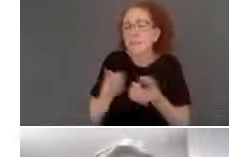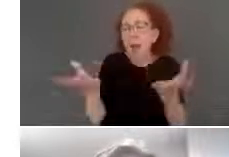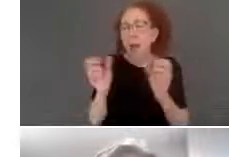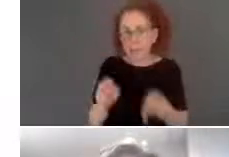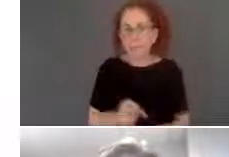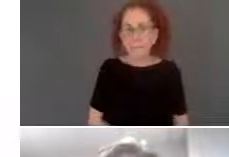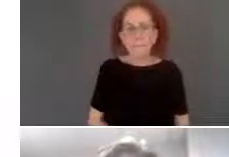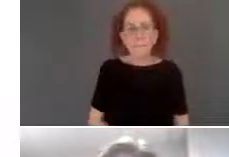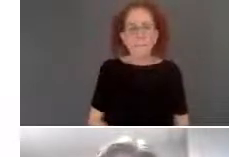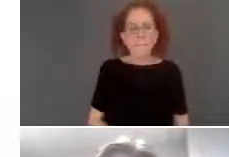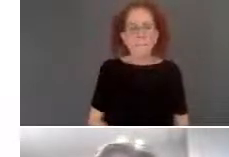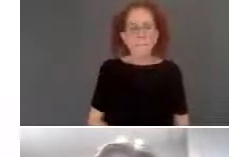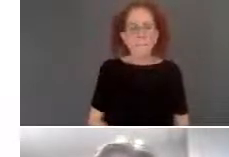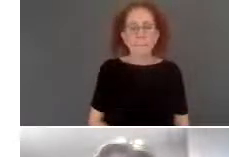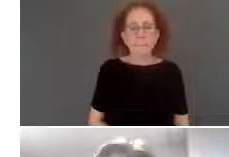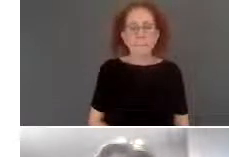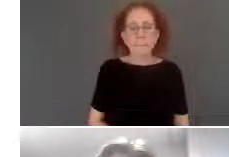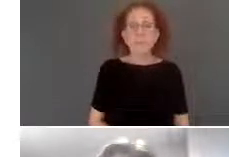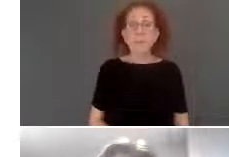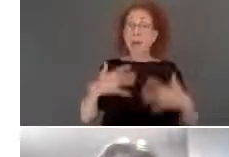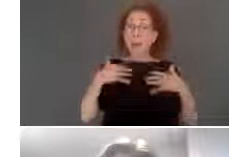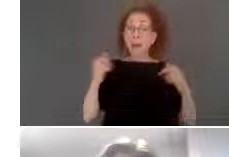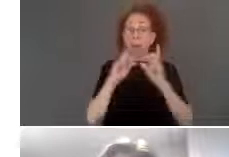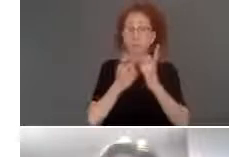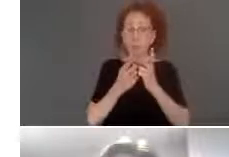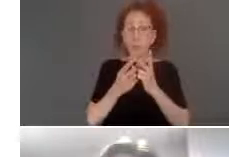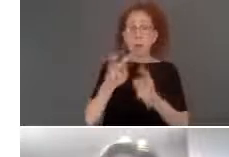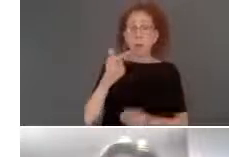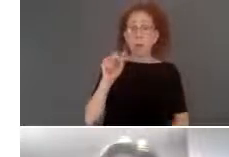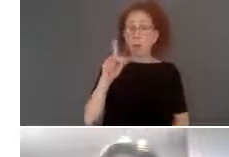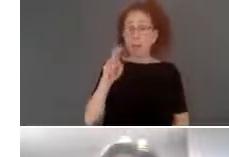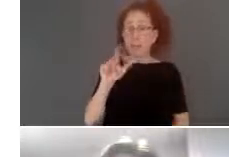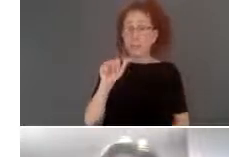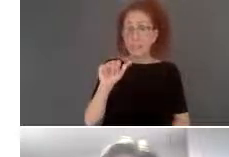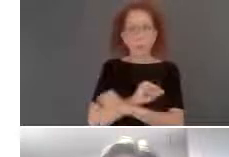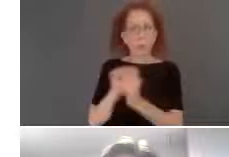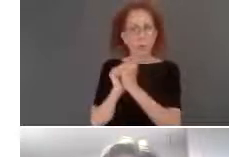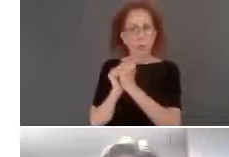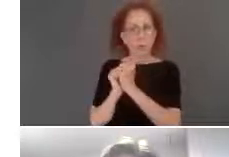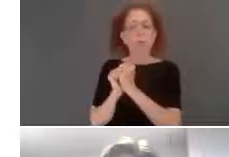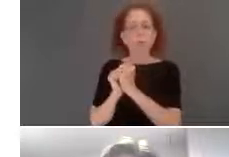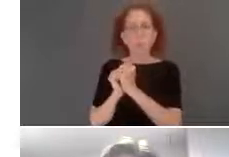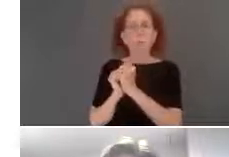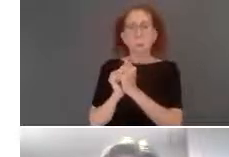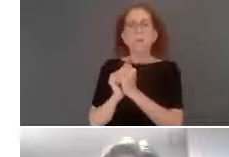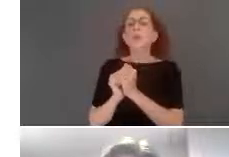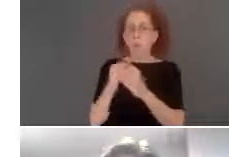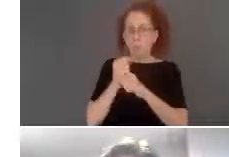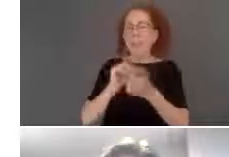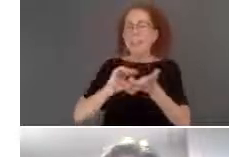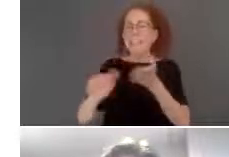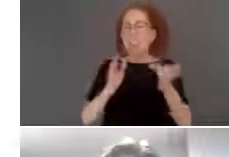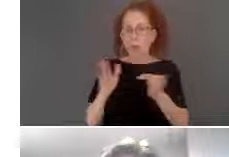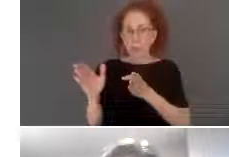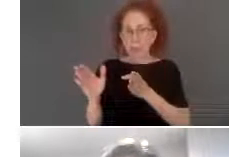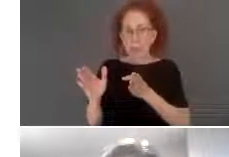guests. The health department and Gaudensi work really closely together to create a discharge plan. And that usually